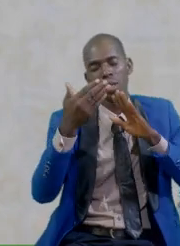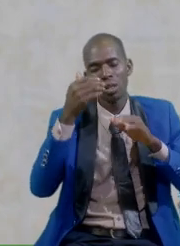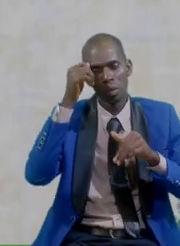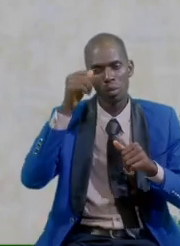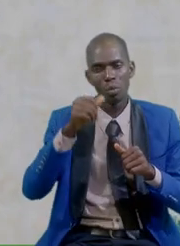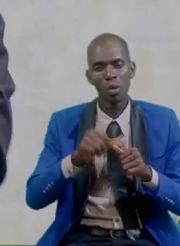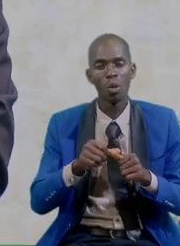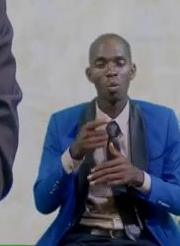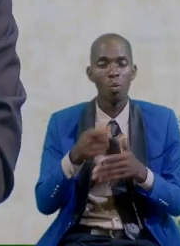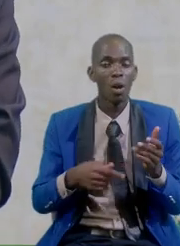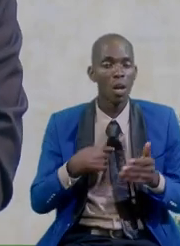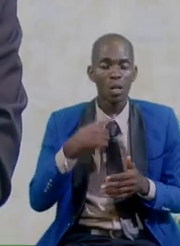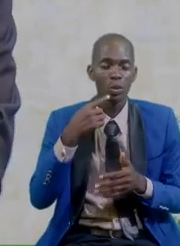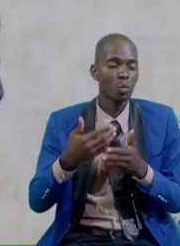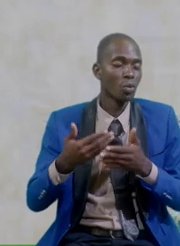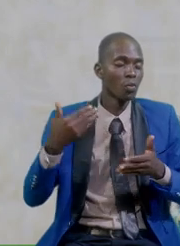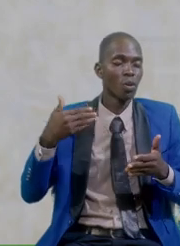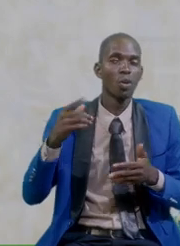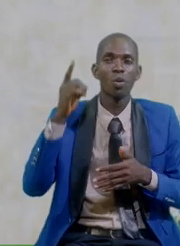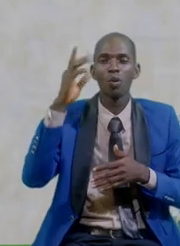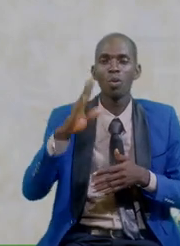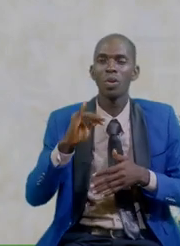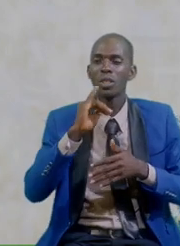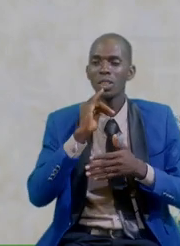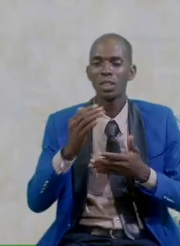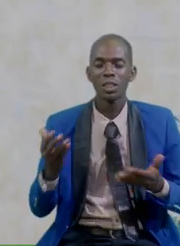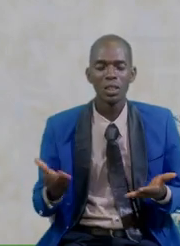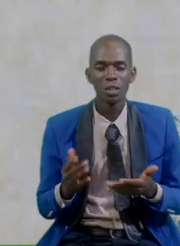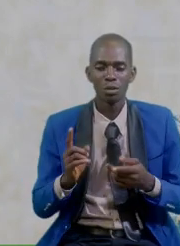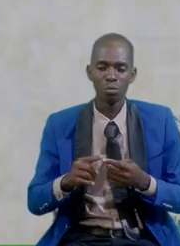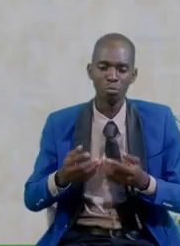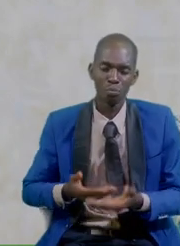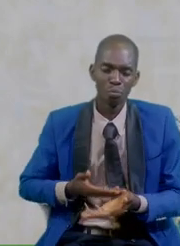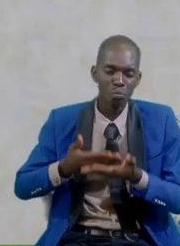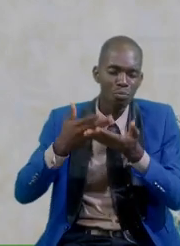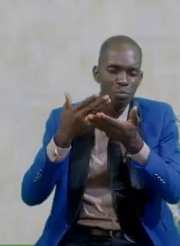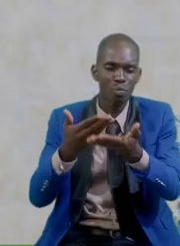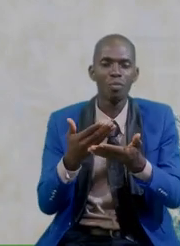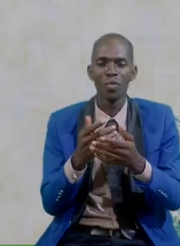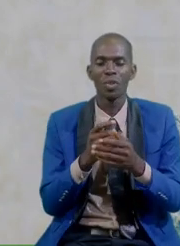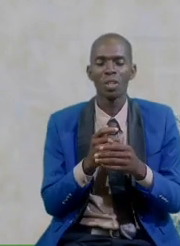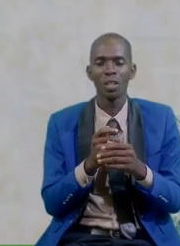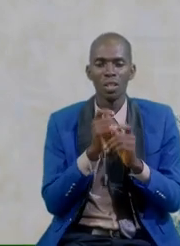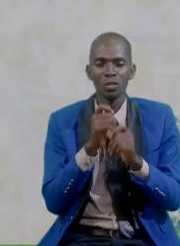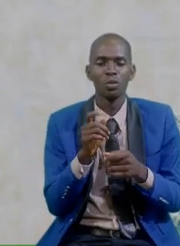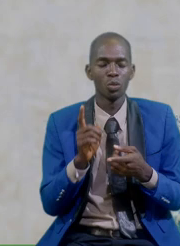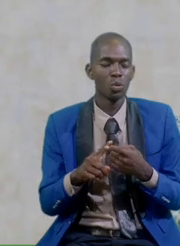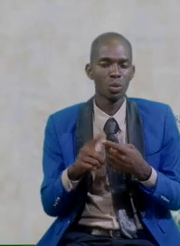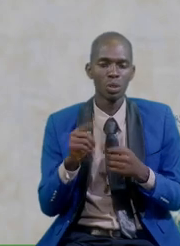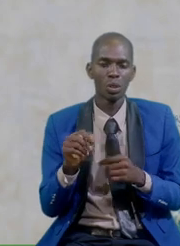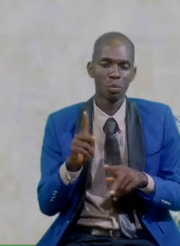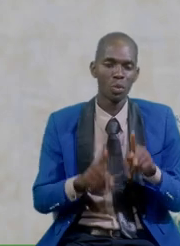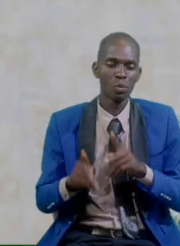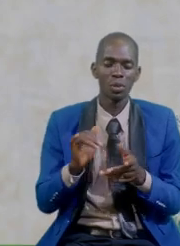present here to present presence to those who are present in his presence. Don't be in a hurry to